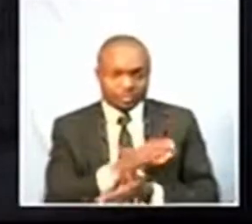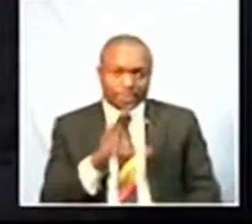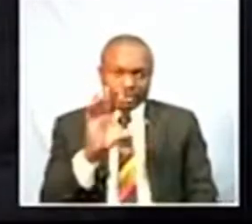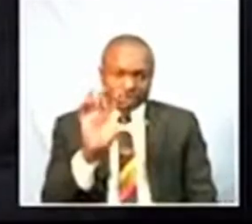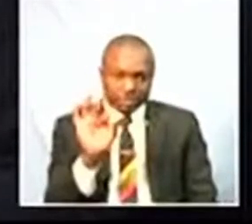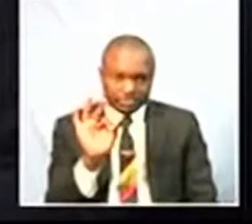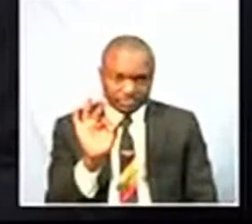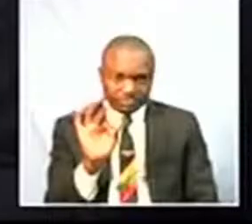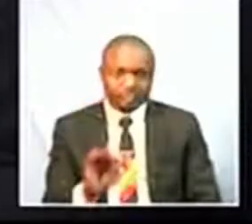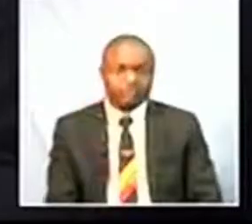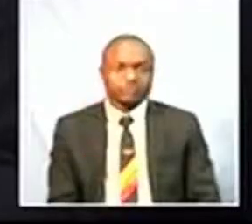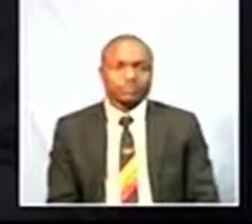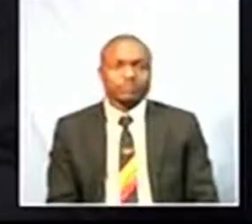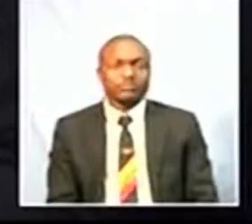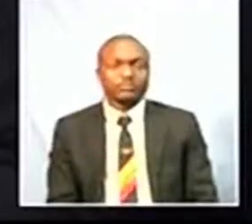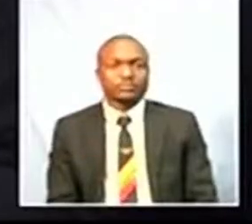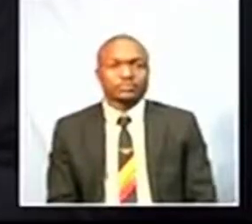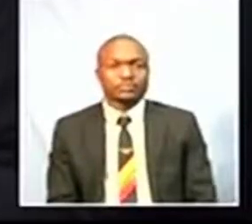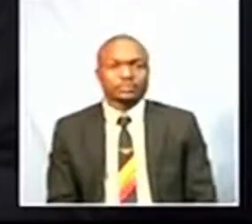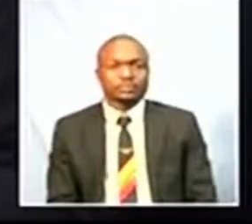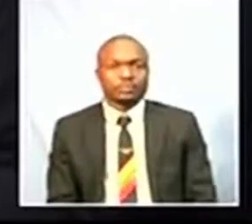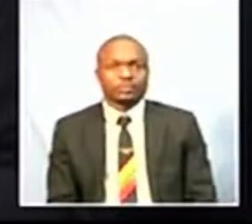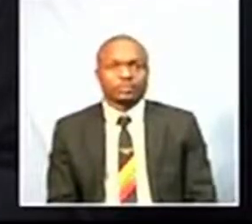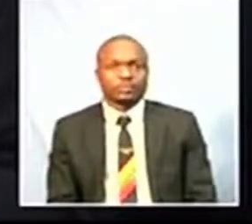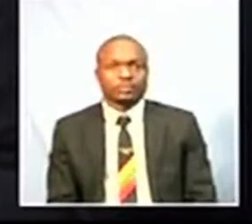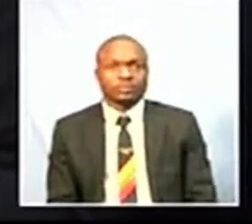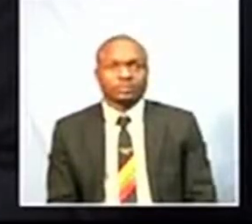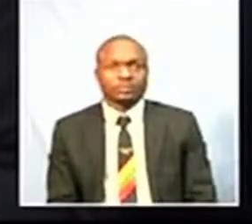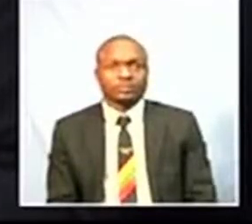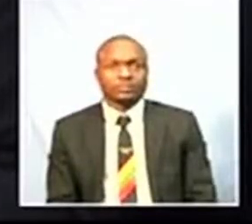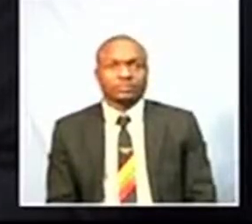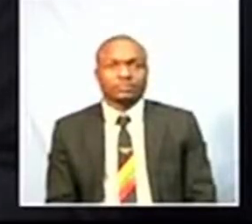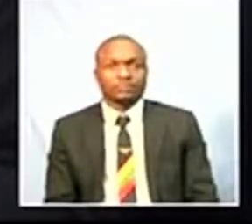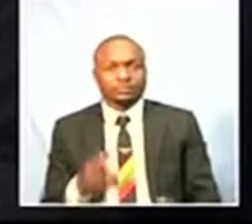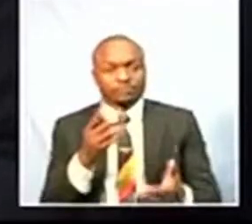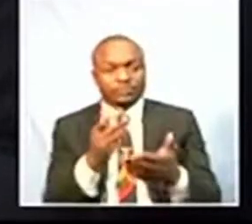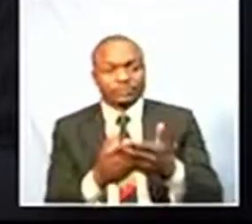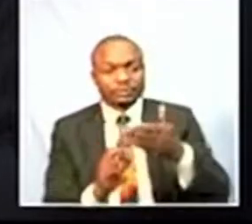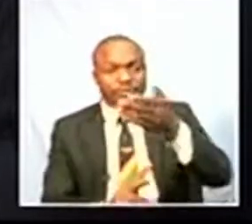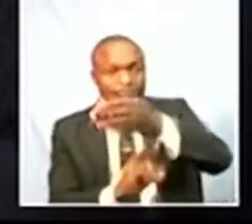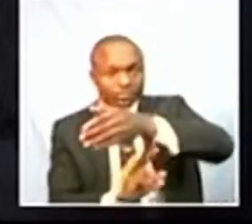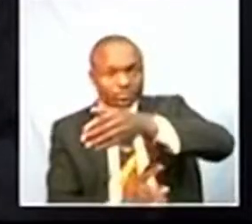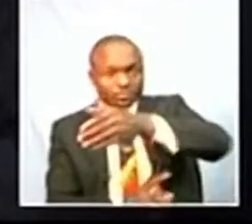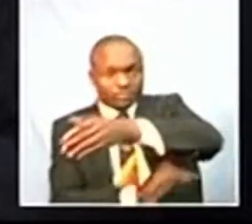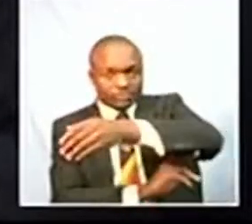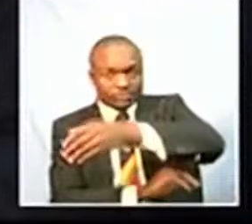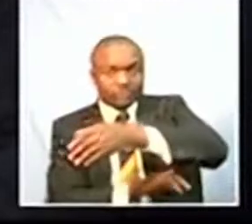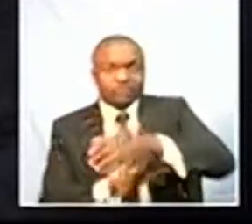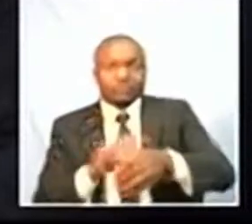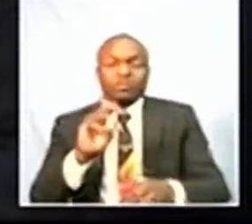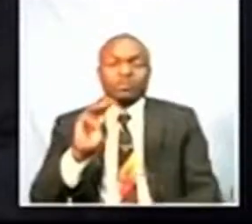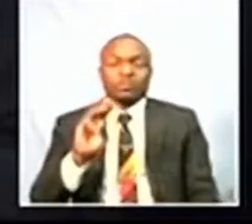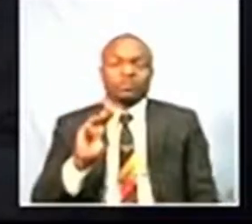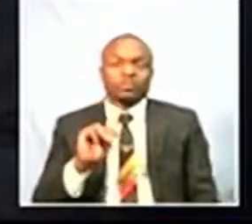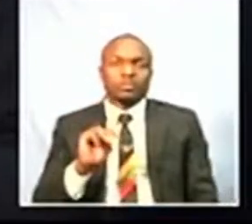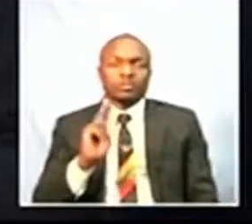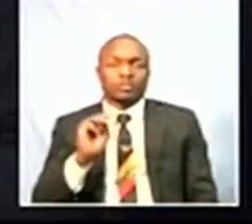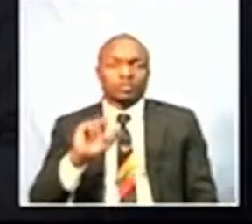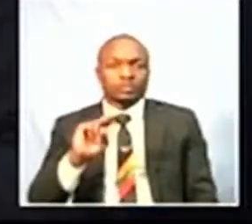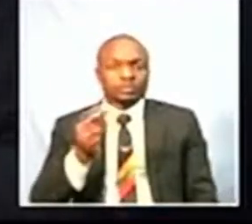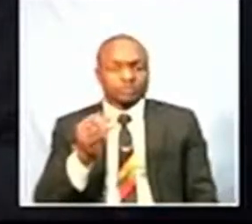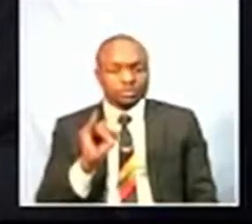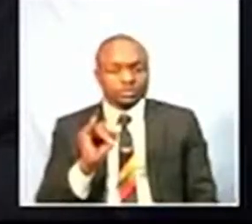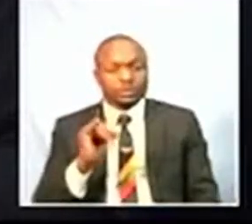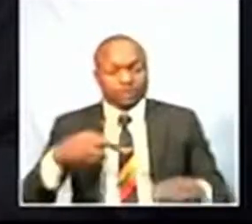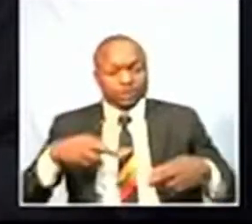is embankment of the bridge at the Moboshi River. Similar situation, the contractor